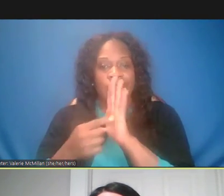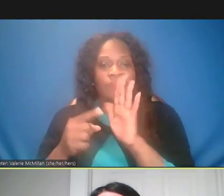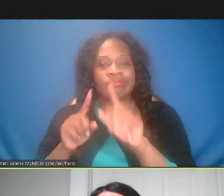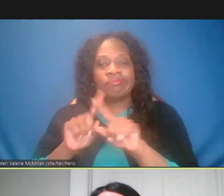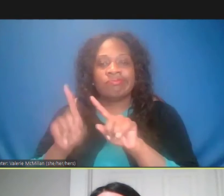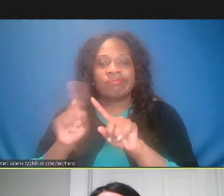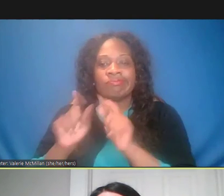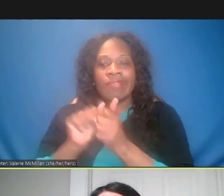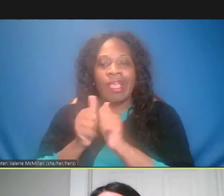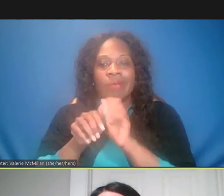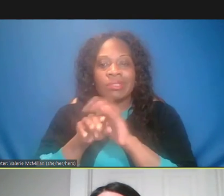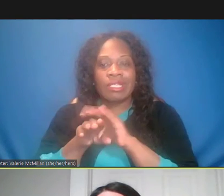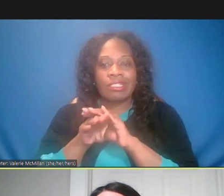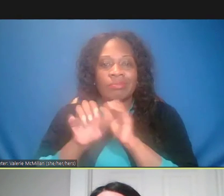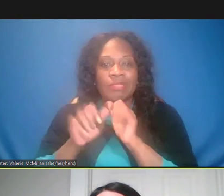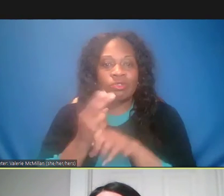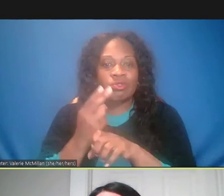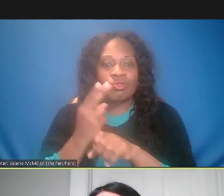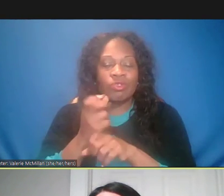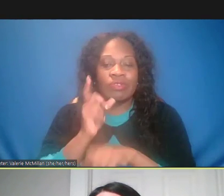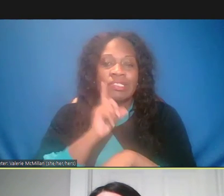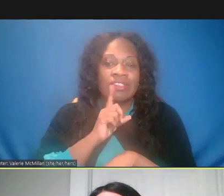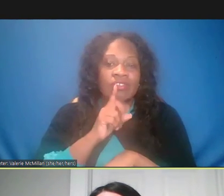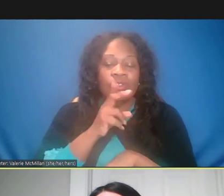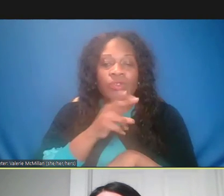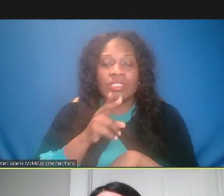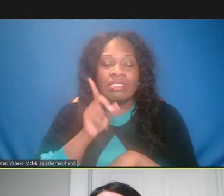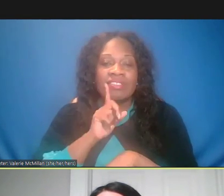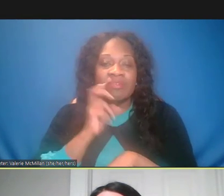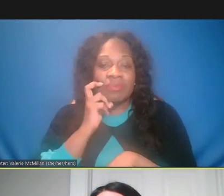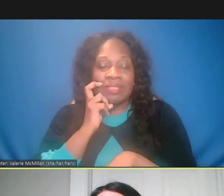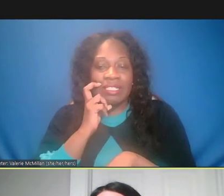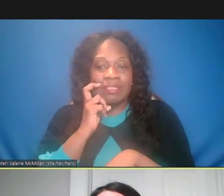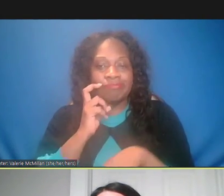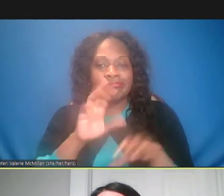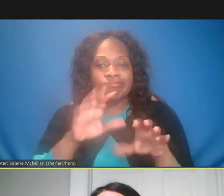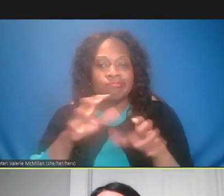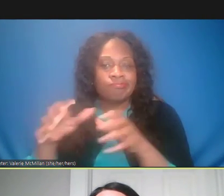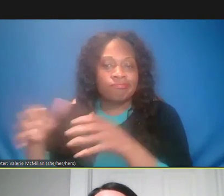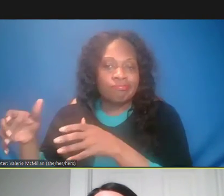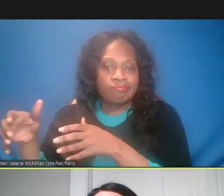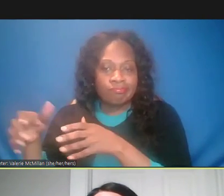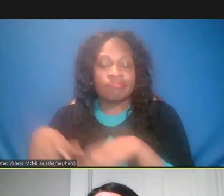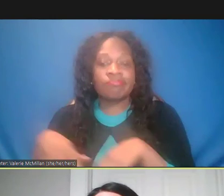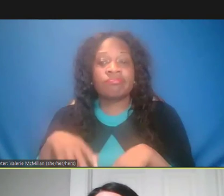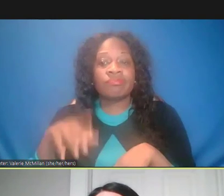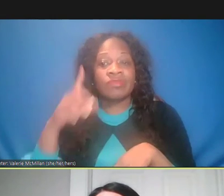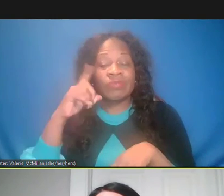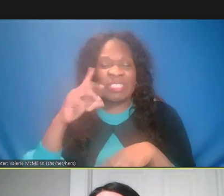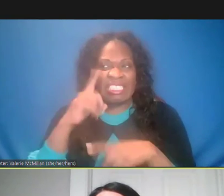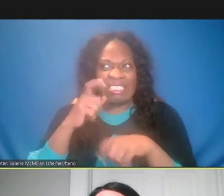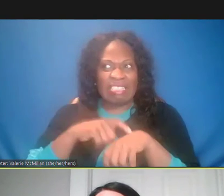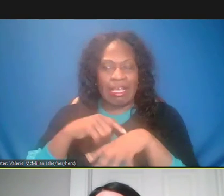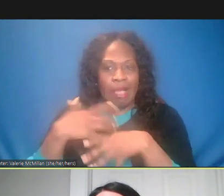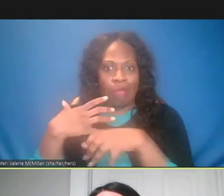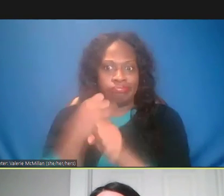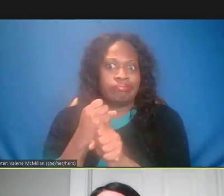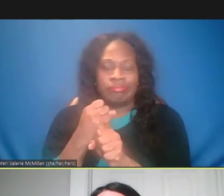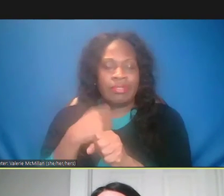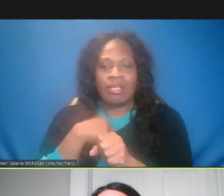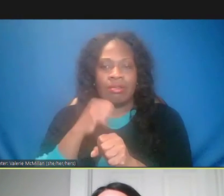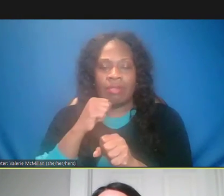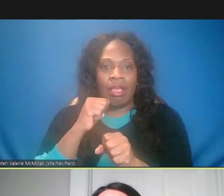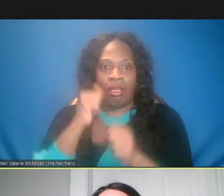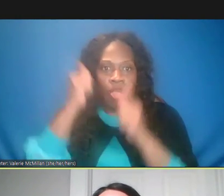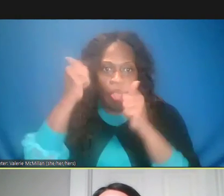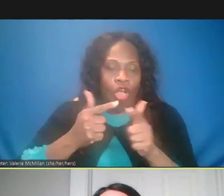different accommodations that can be used for deaf, hard of hearing, and deaf blind participants. For sake of time, I'm not going to go over all of them